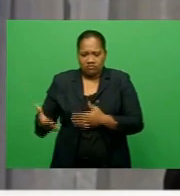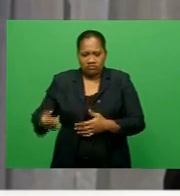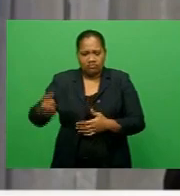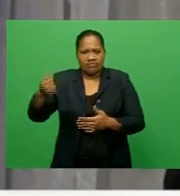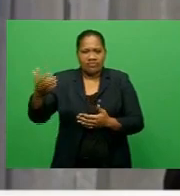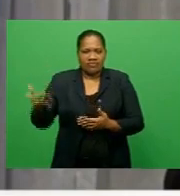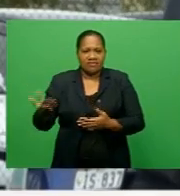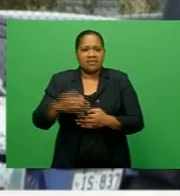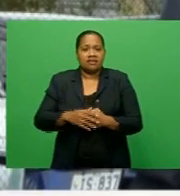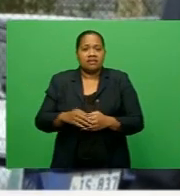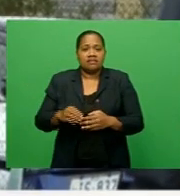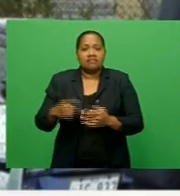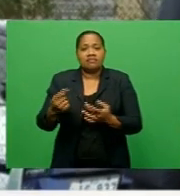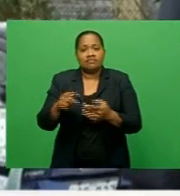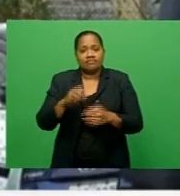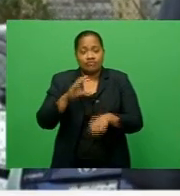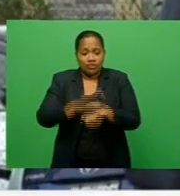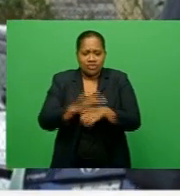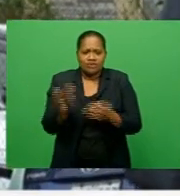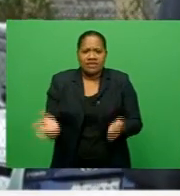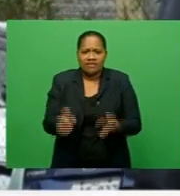advised to continue doing good.